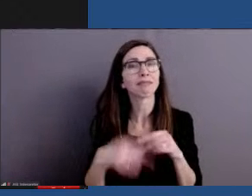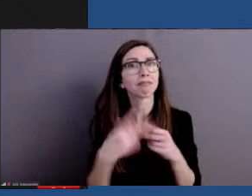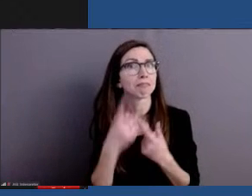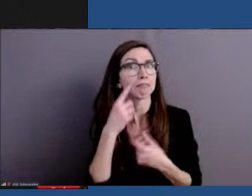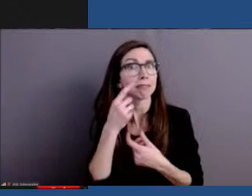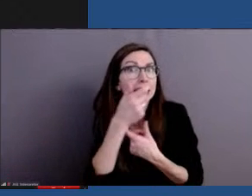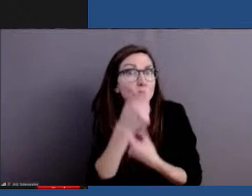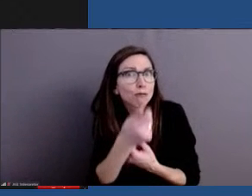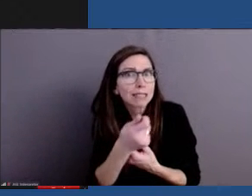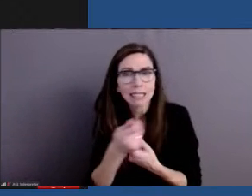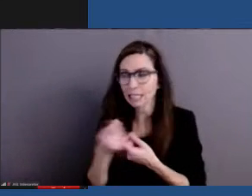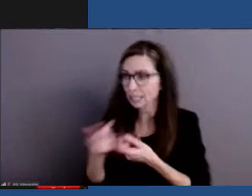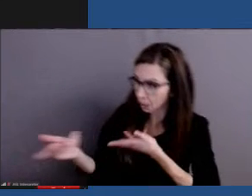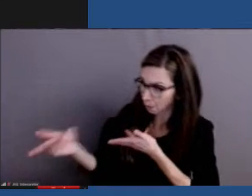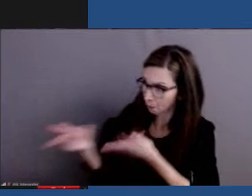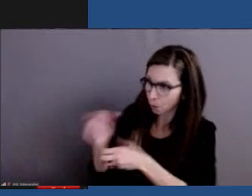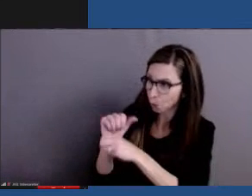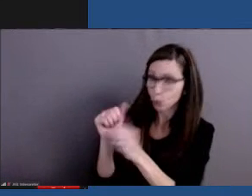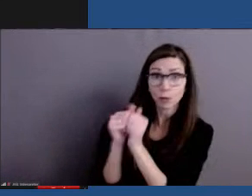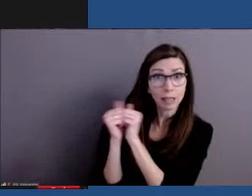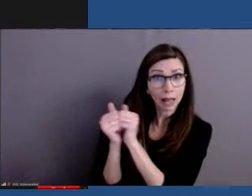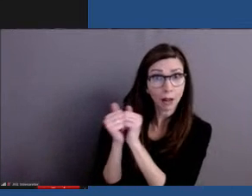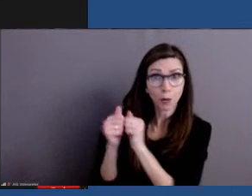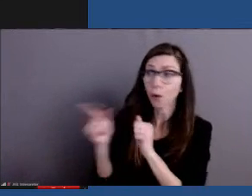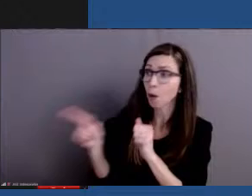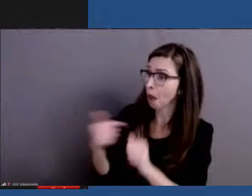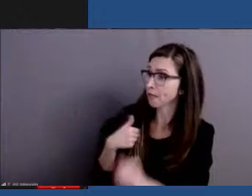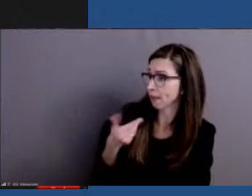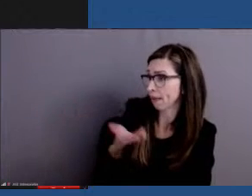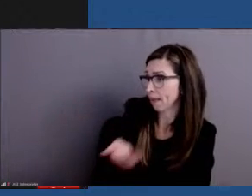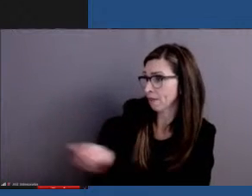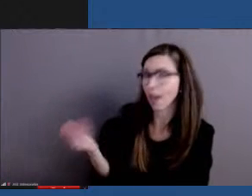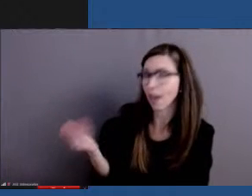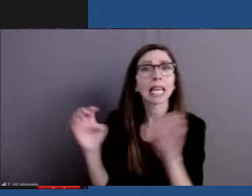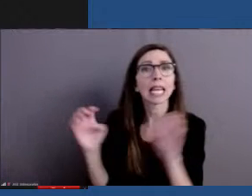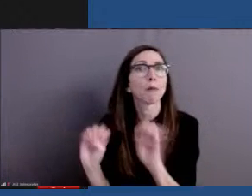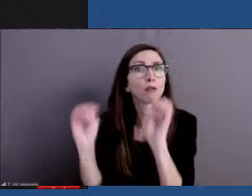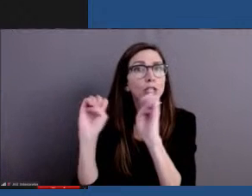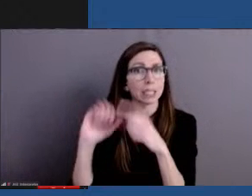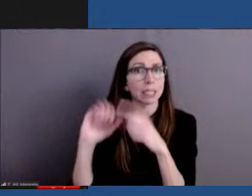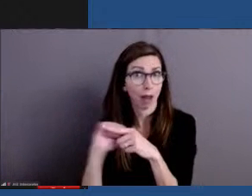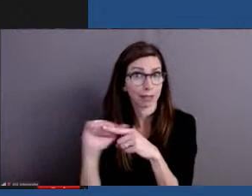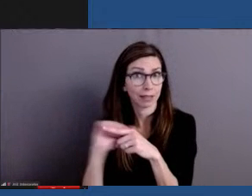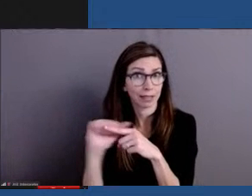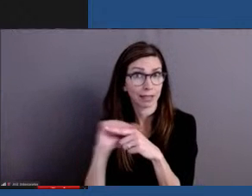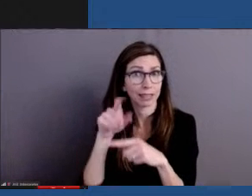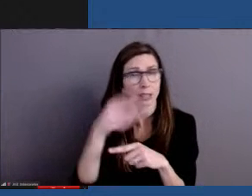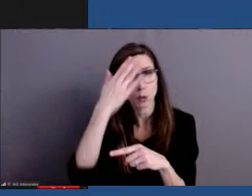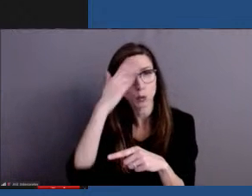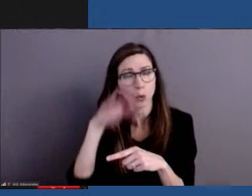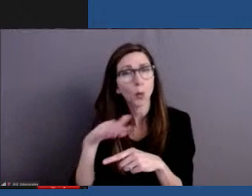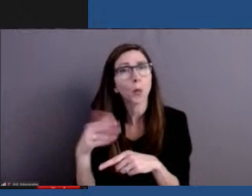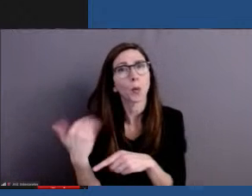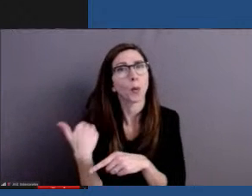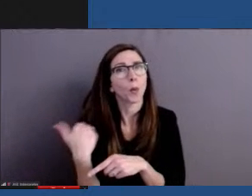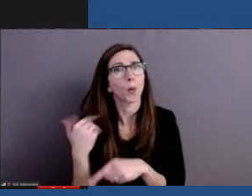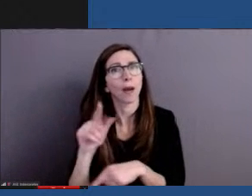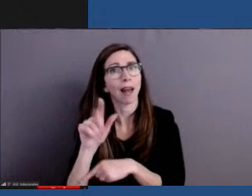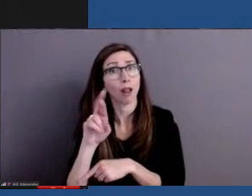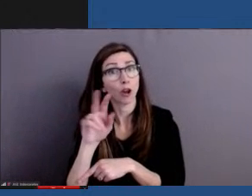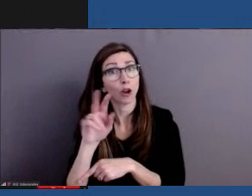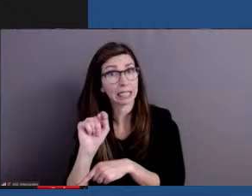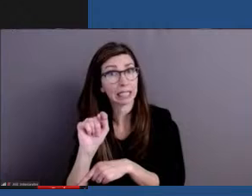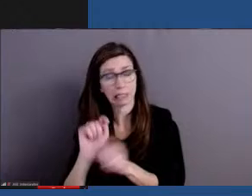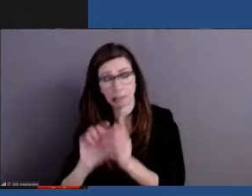was invited to participate in an emergency exercise when the LRT was just being developed. And although they had